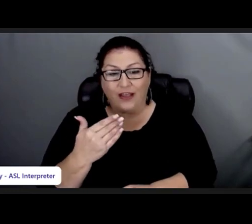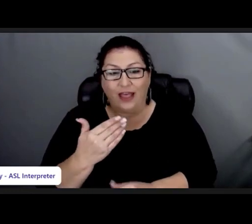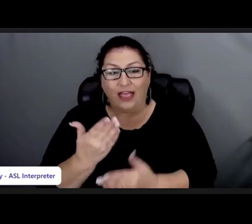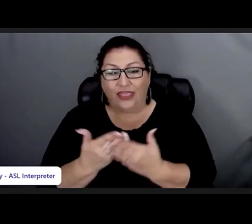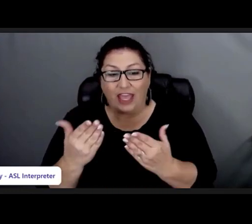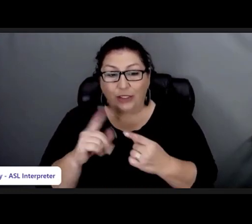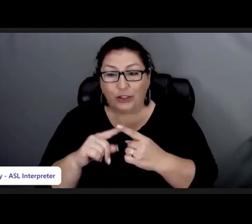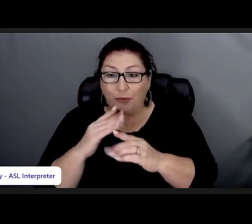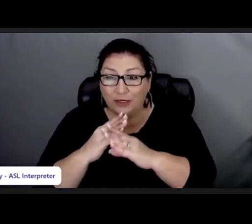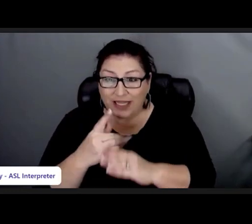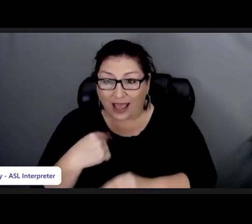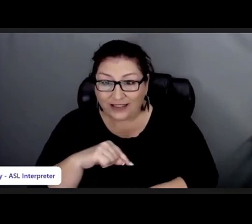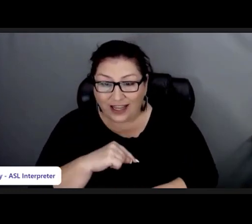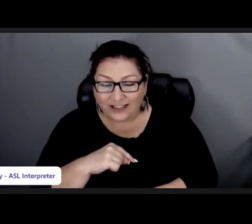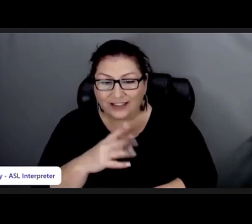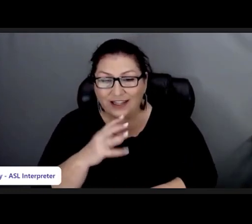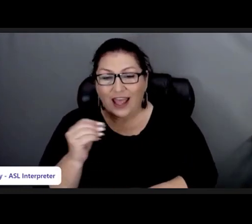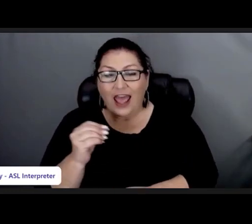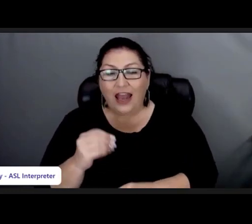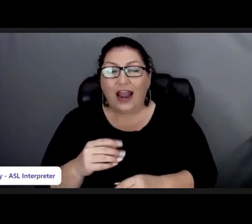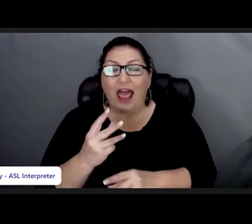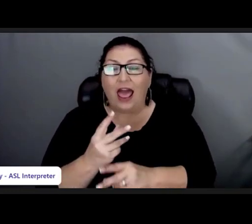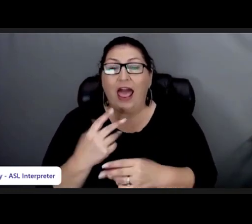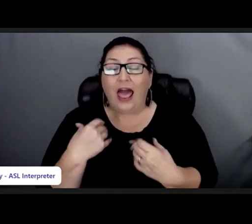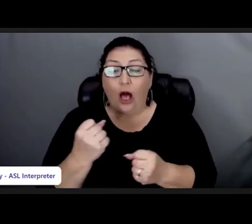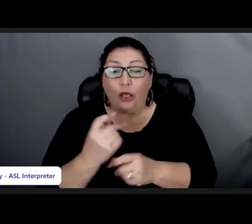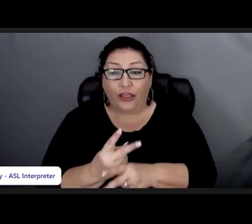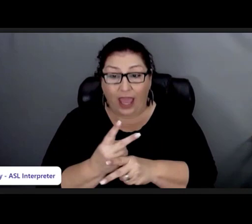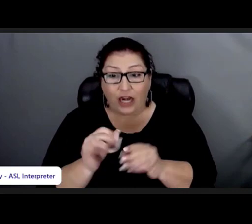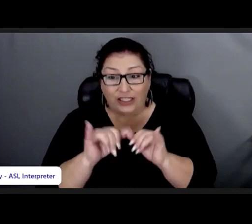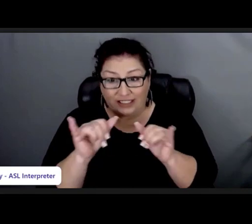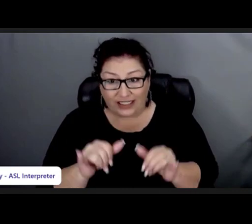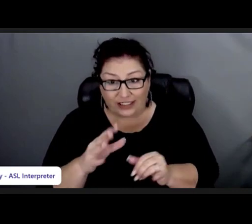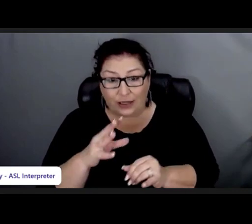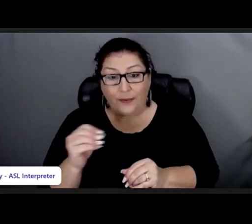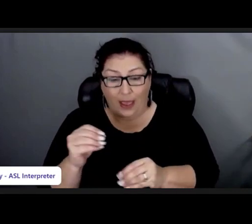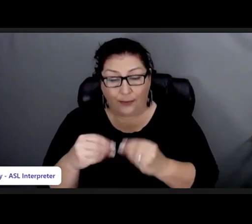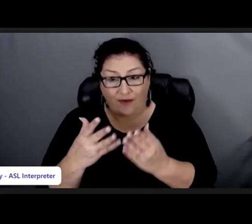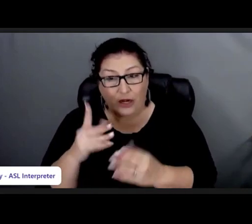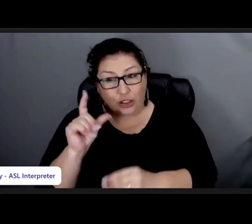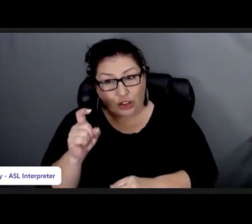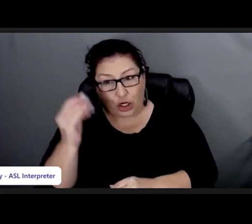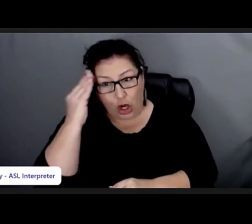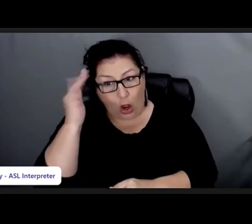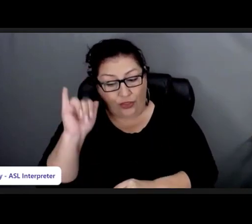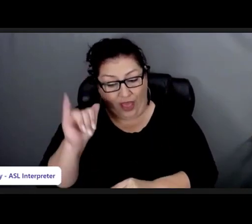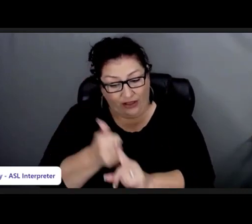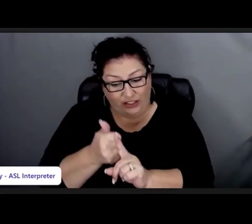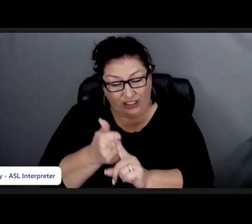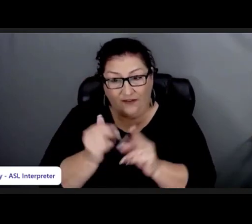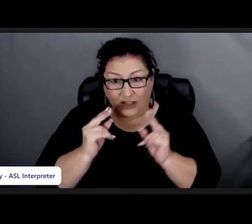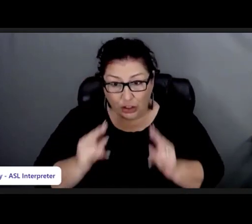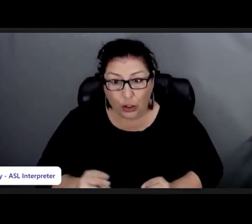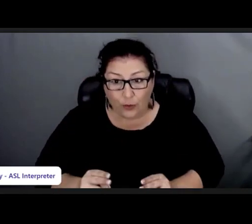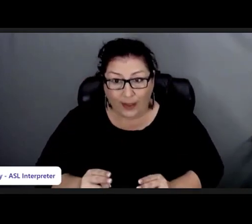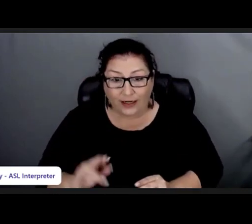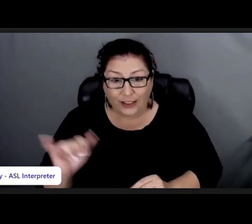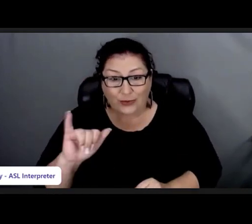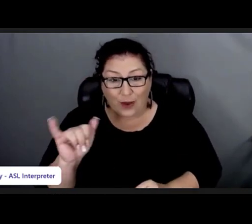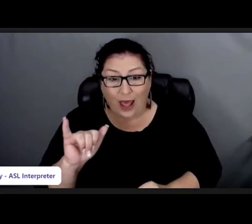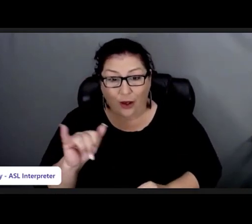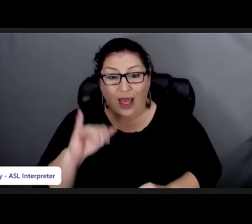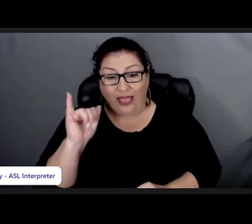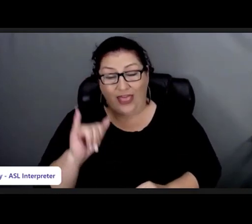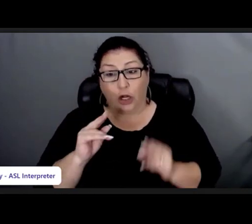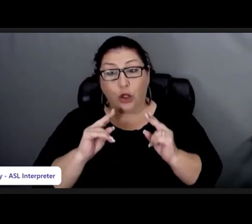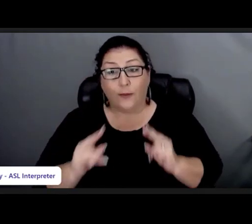And the healthcare system and healthcare providers should acknowledge they too are human, and that humanity is the core driver